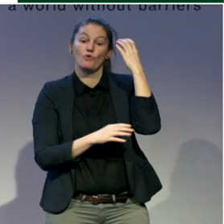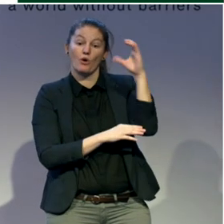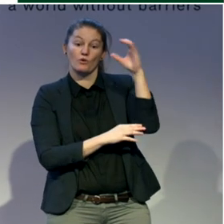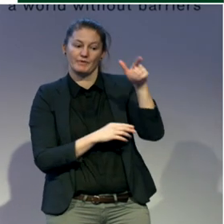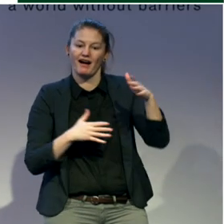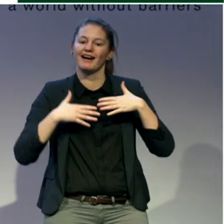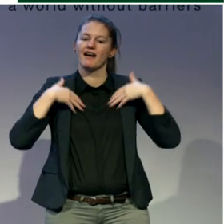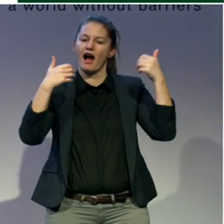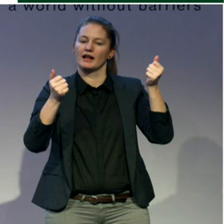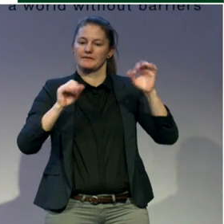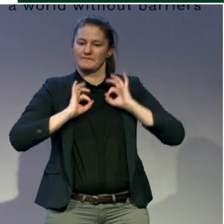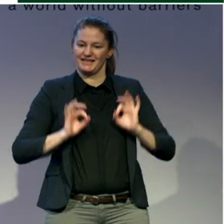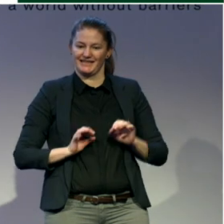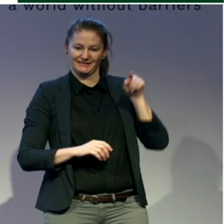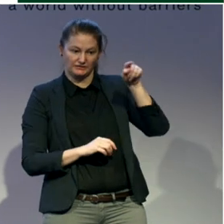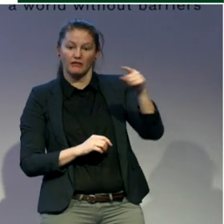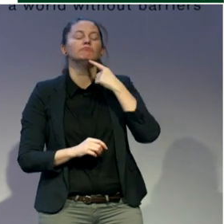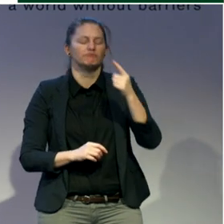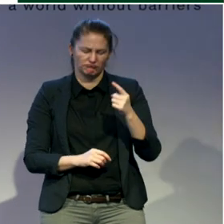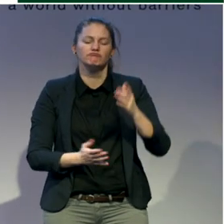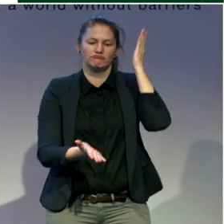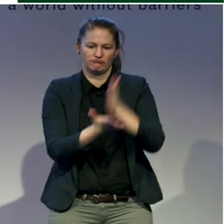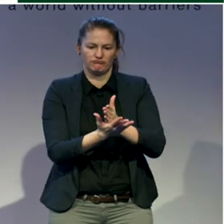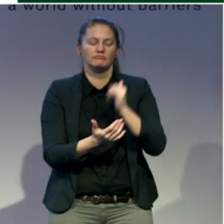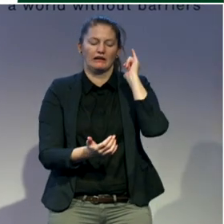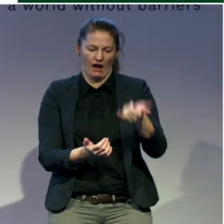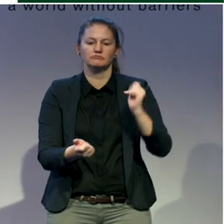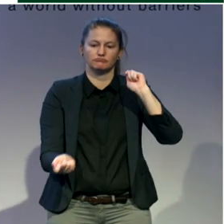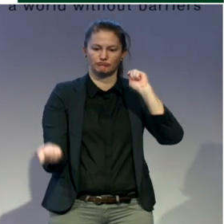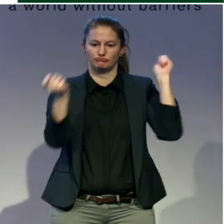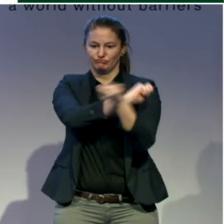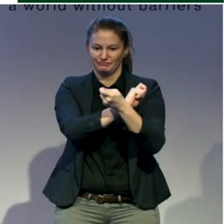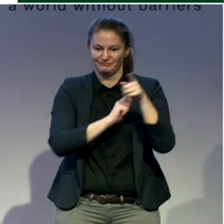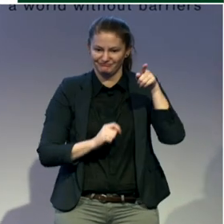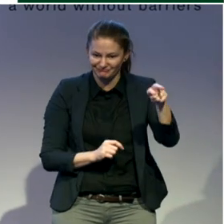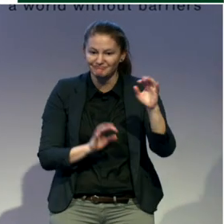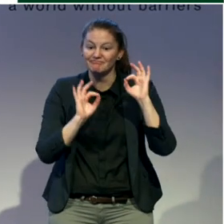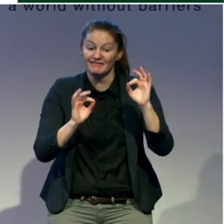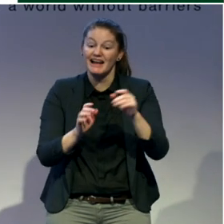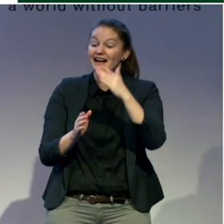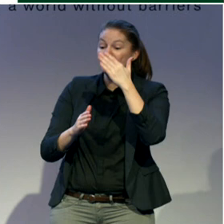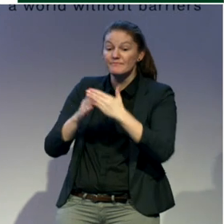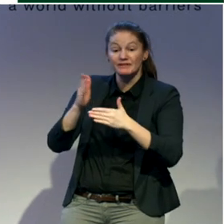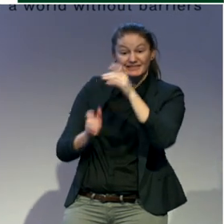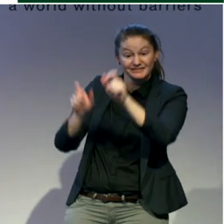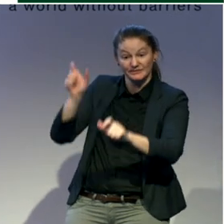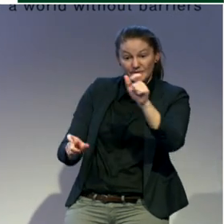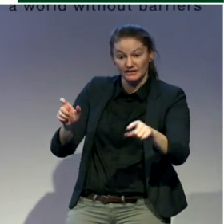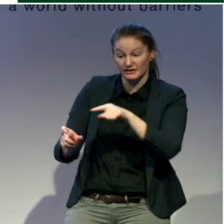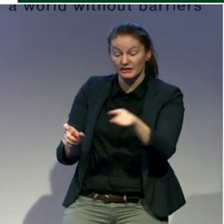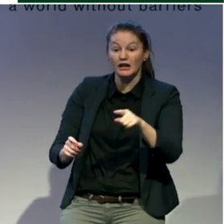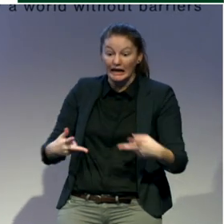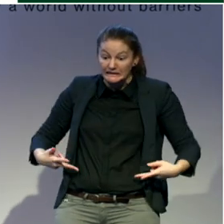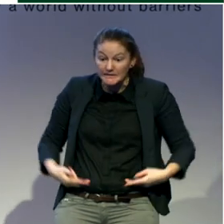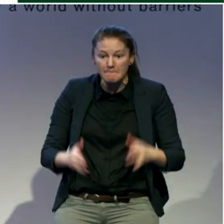forced sterilization or procedures on people with disabilities, and makes supports and a